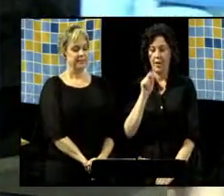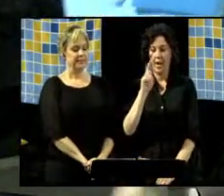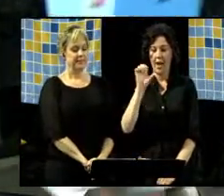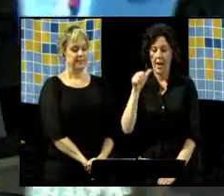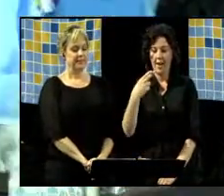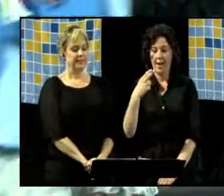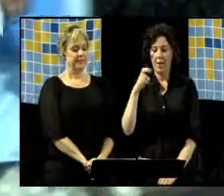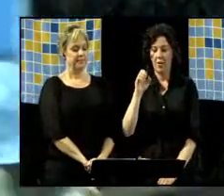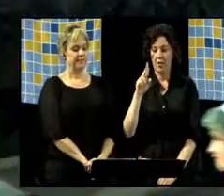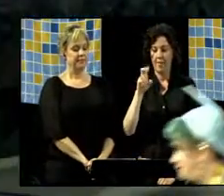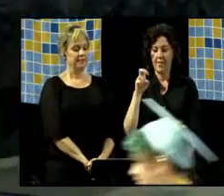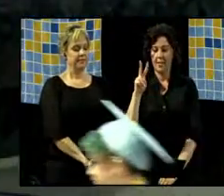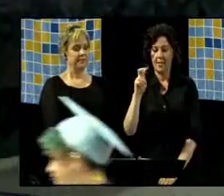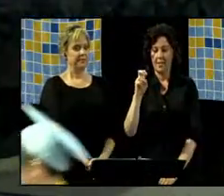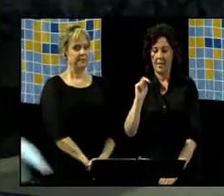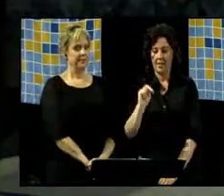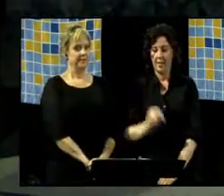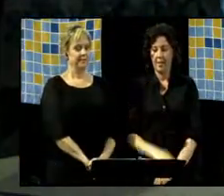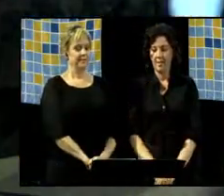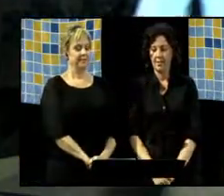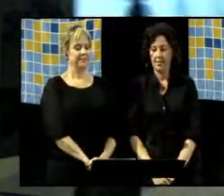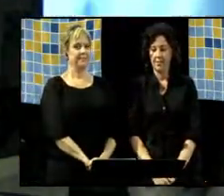Renaya Lene Irvin.